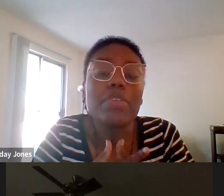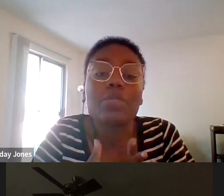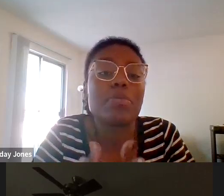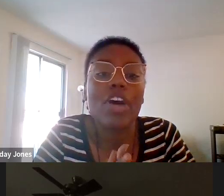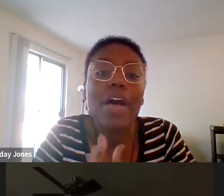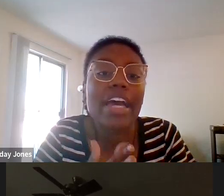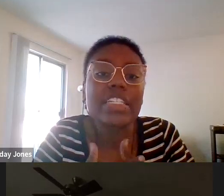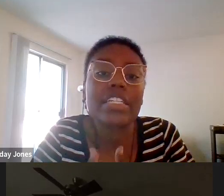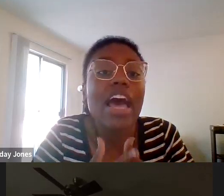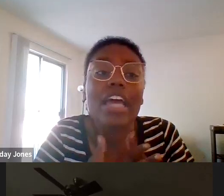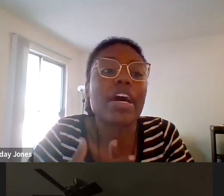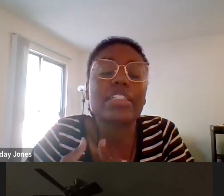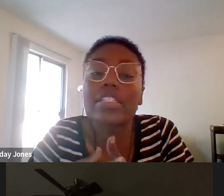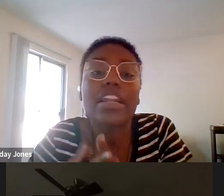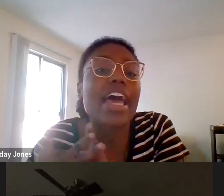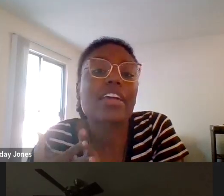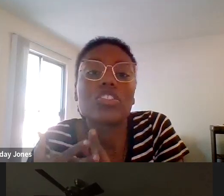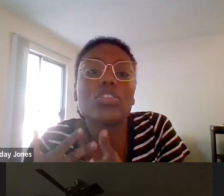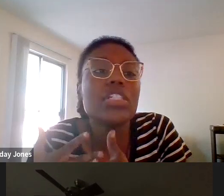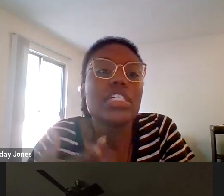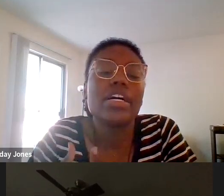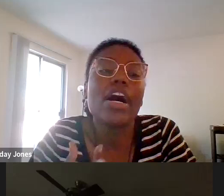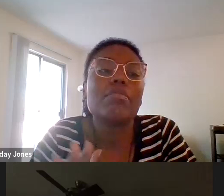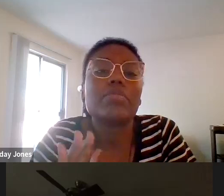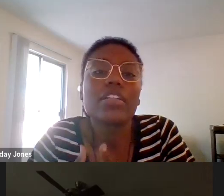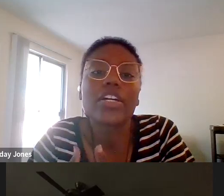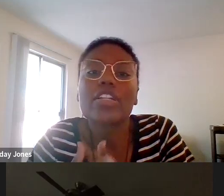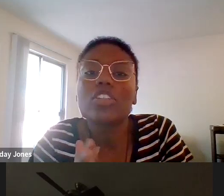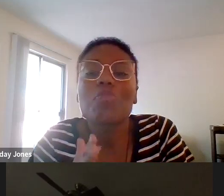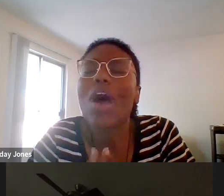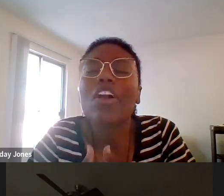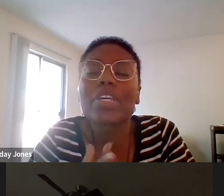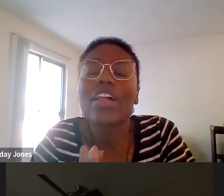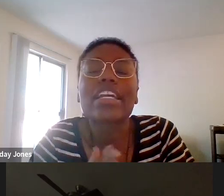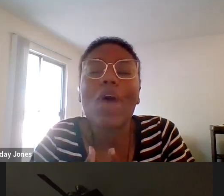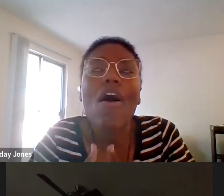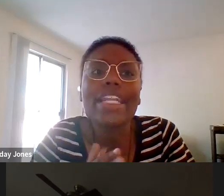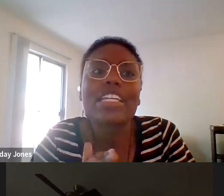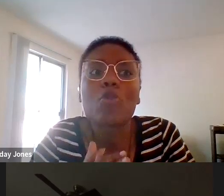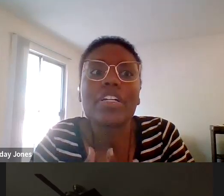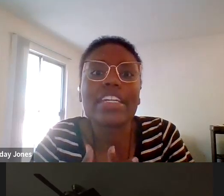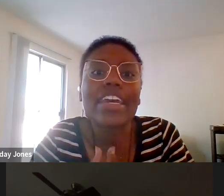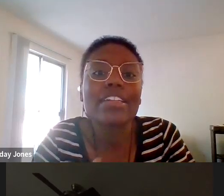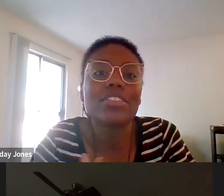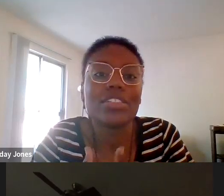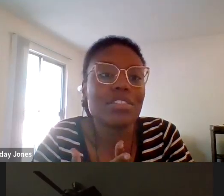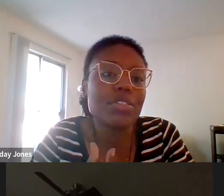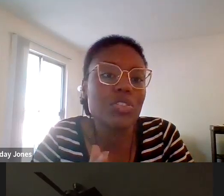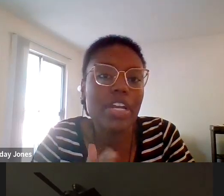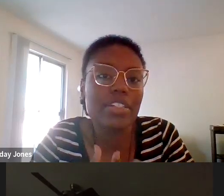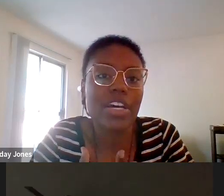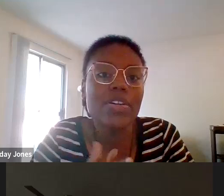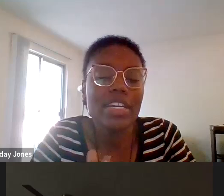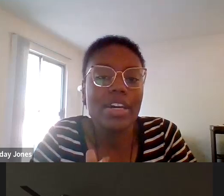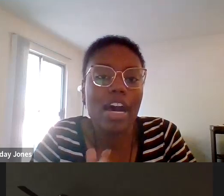to happen because people have biases, and I had biases that I had to unlearn. It took me a while to be like, wow, I need a mobility aid to